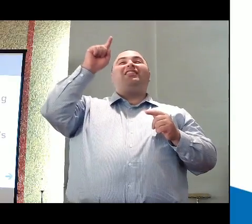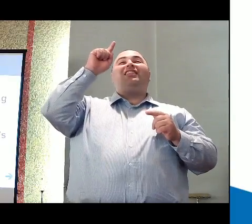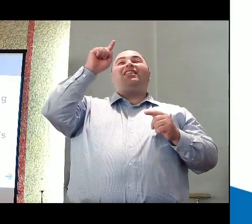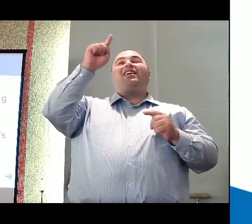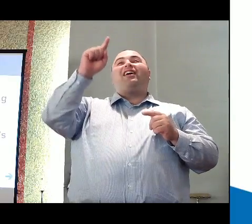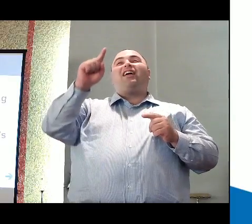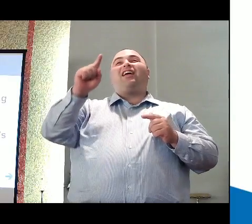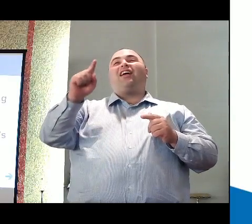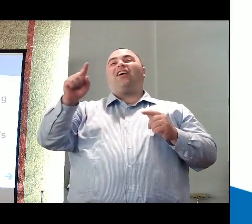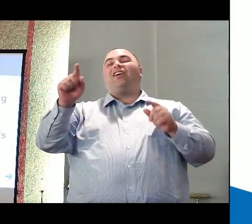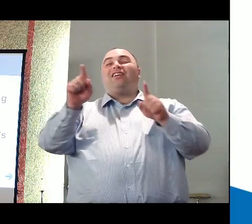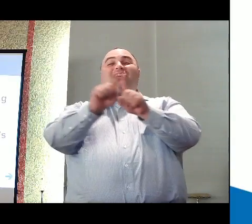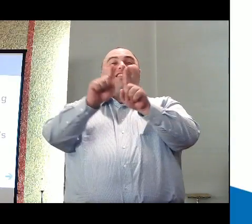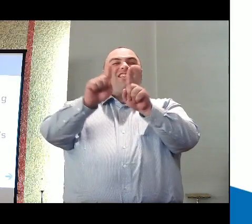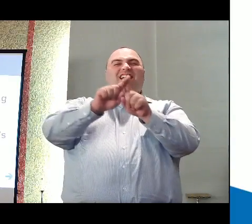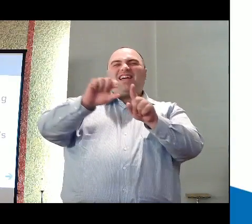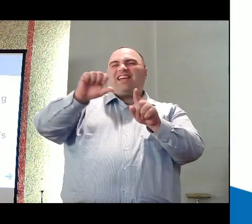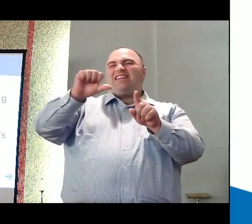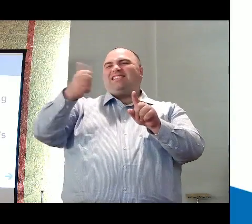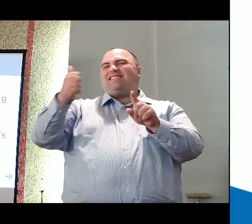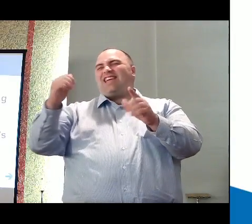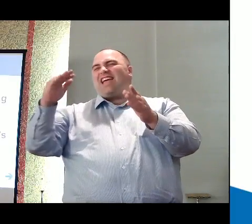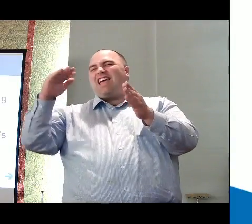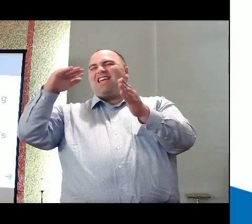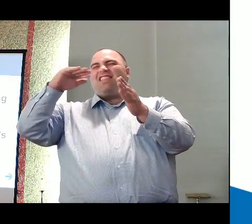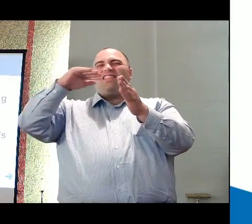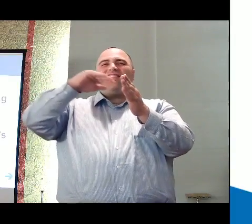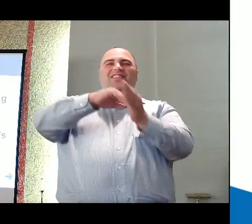been there